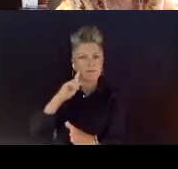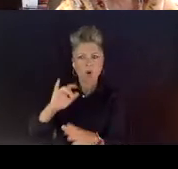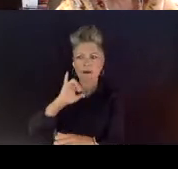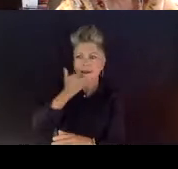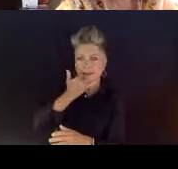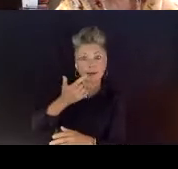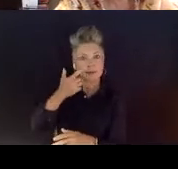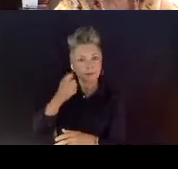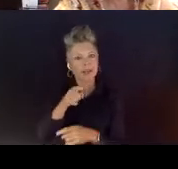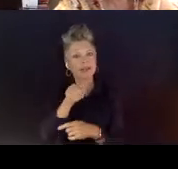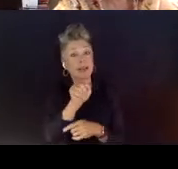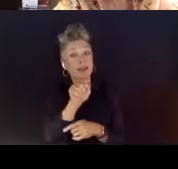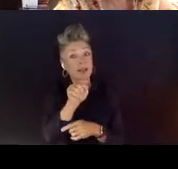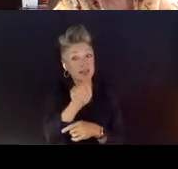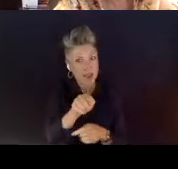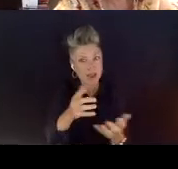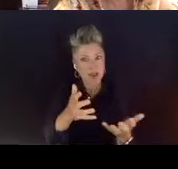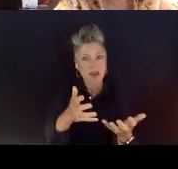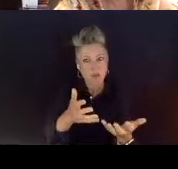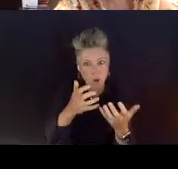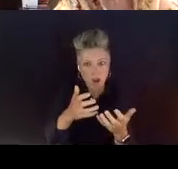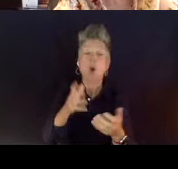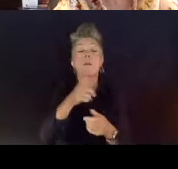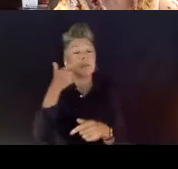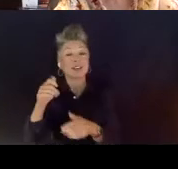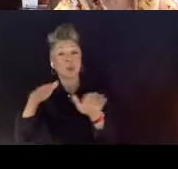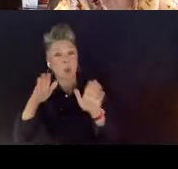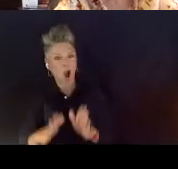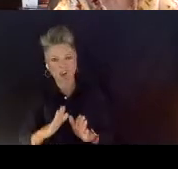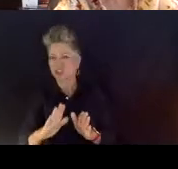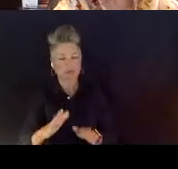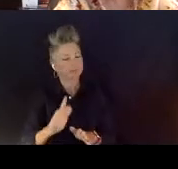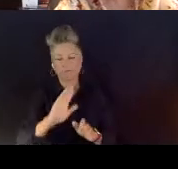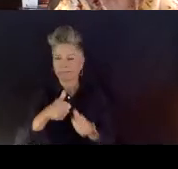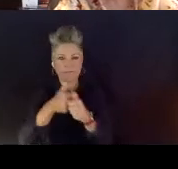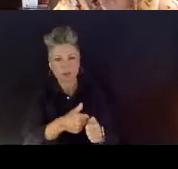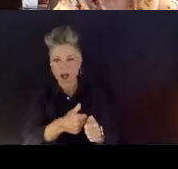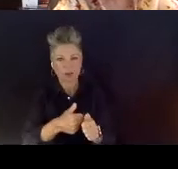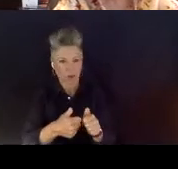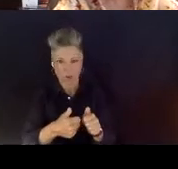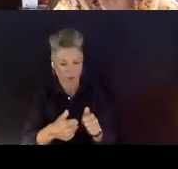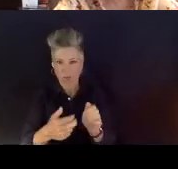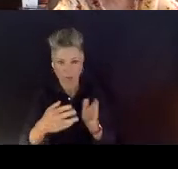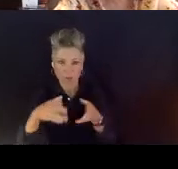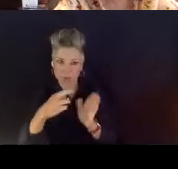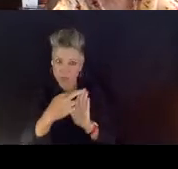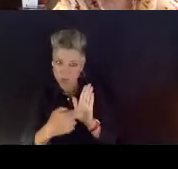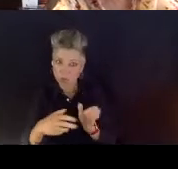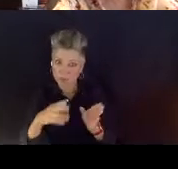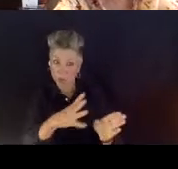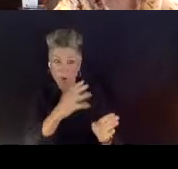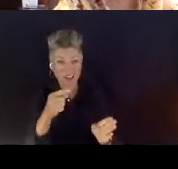road and walked into moving vehicles. Pedestrians are really pretty dumb, a columnist